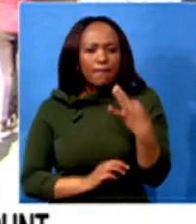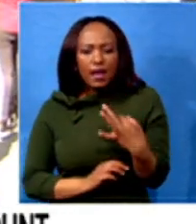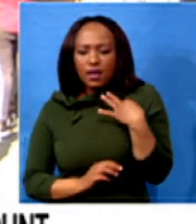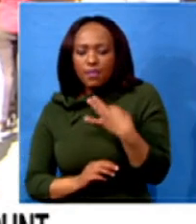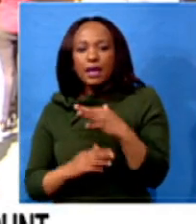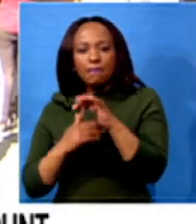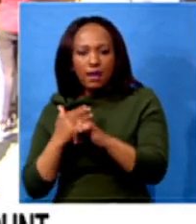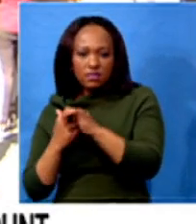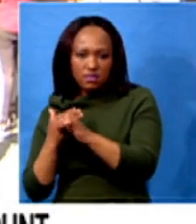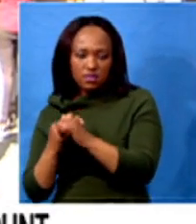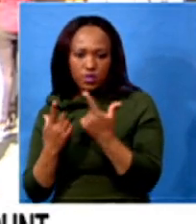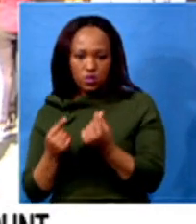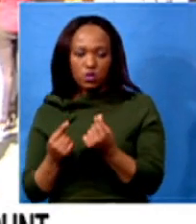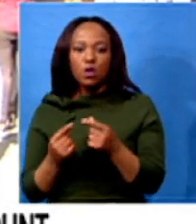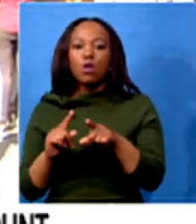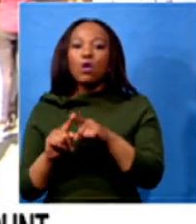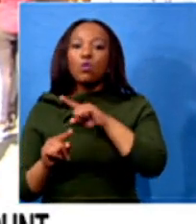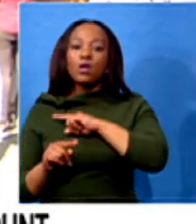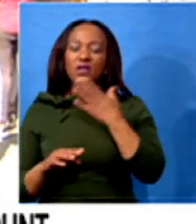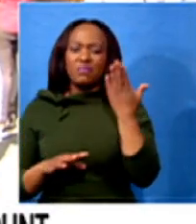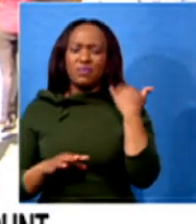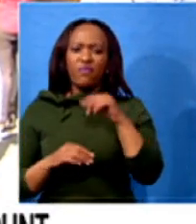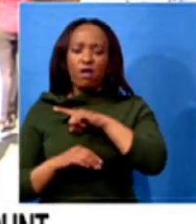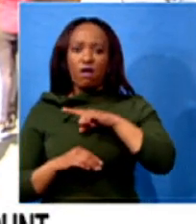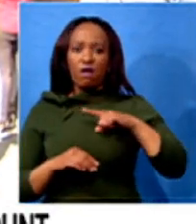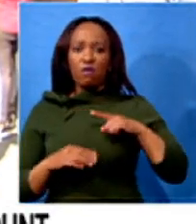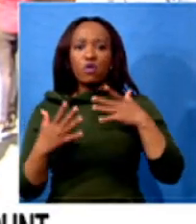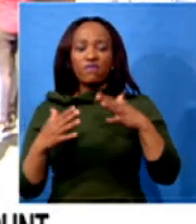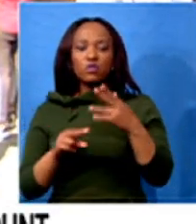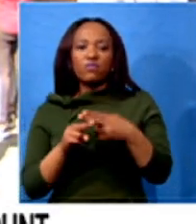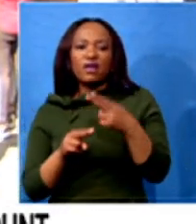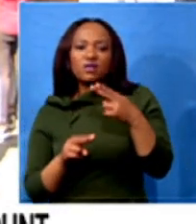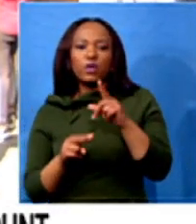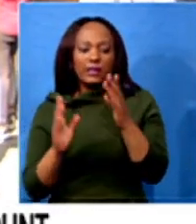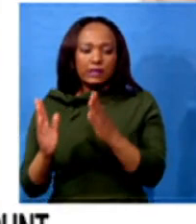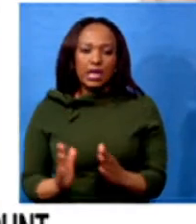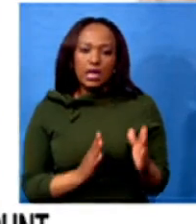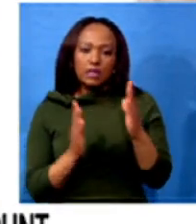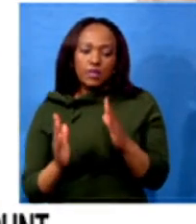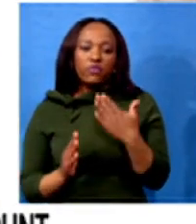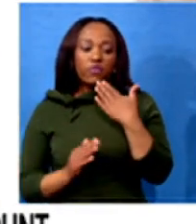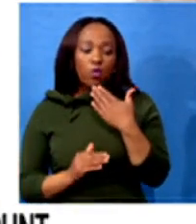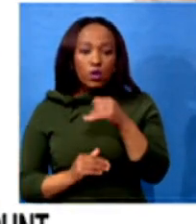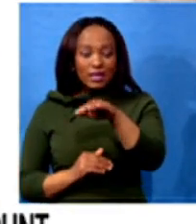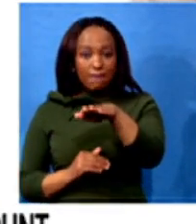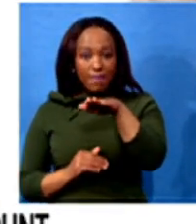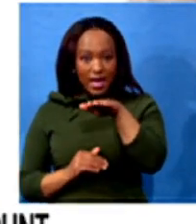that we had was it took quite a long time for us to finalize our arrangement with the banks for us to be